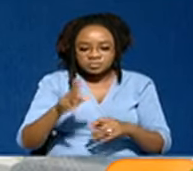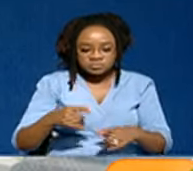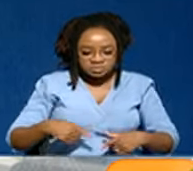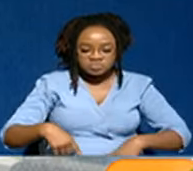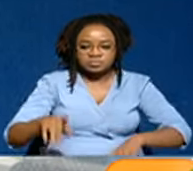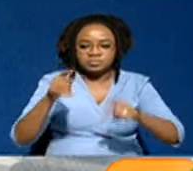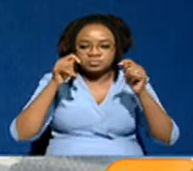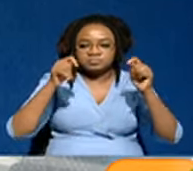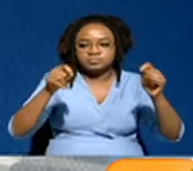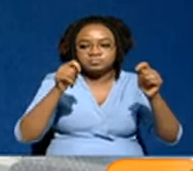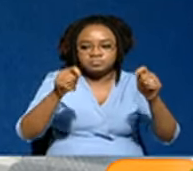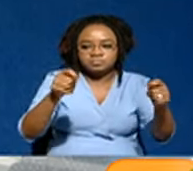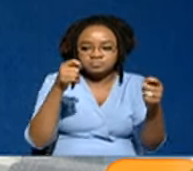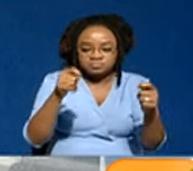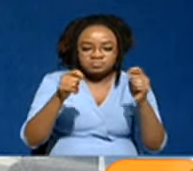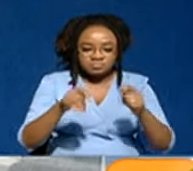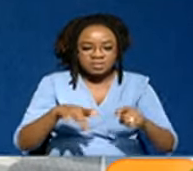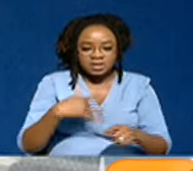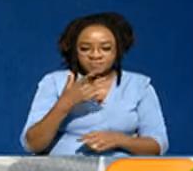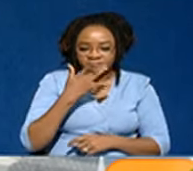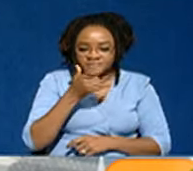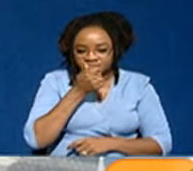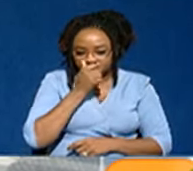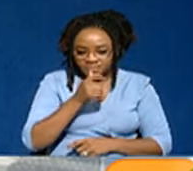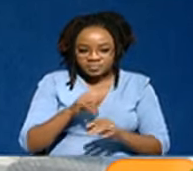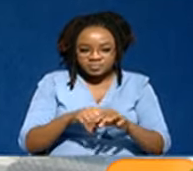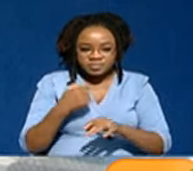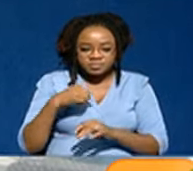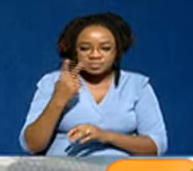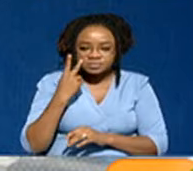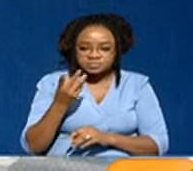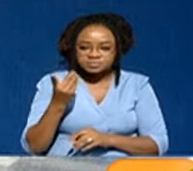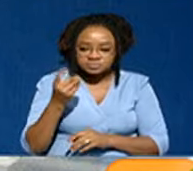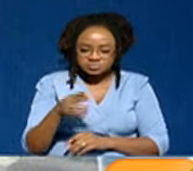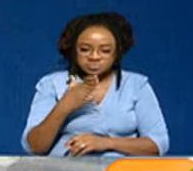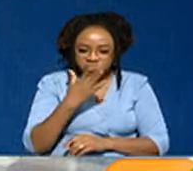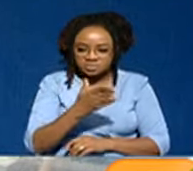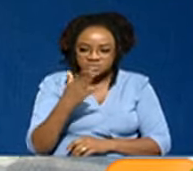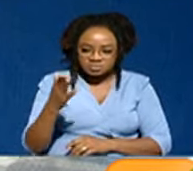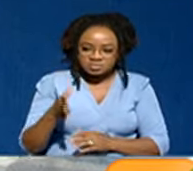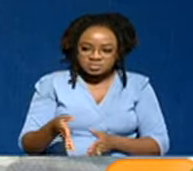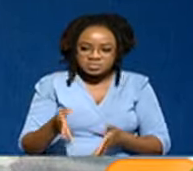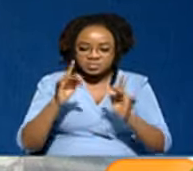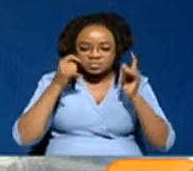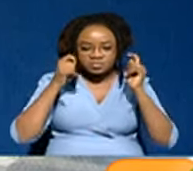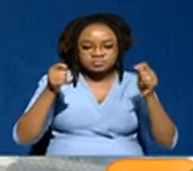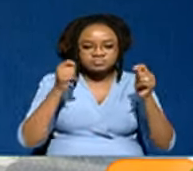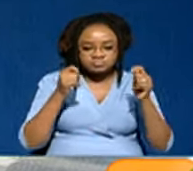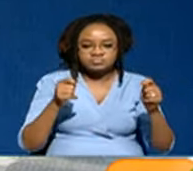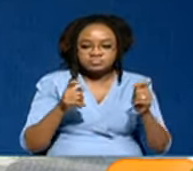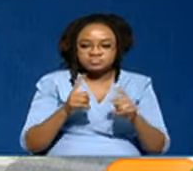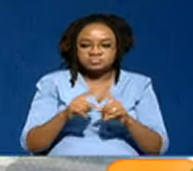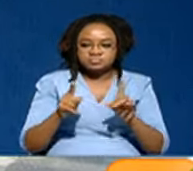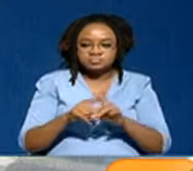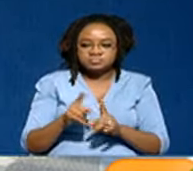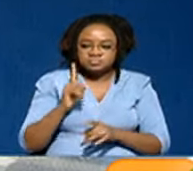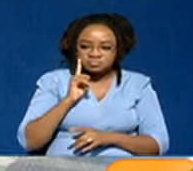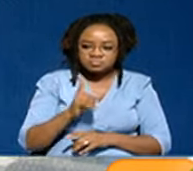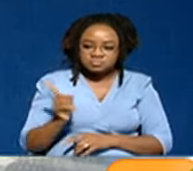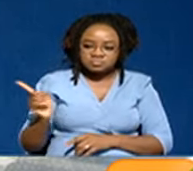really hurts to see doctors out there, you know, out in the streets and so on. In fact, even Davji